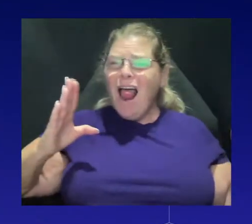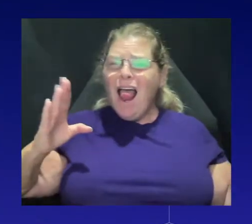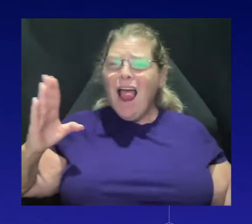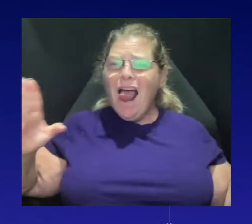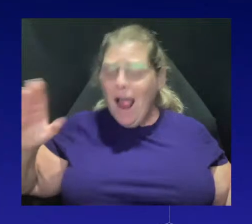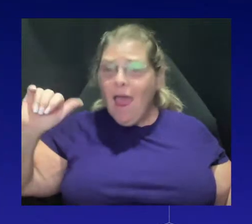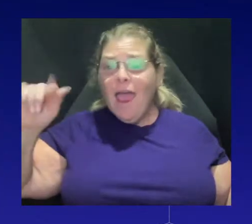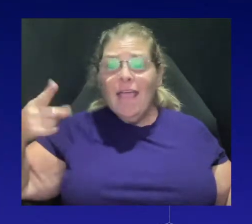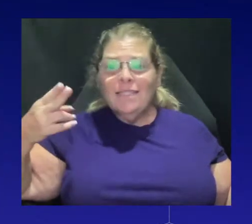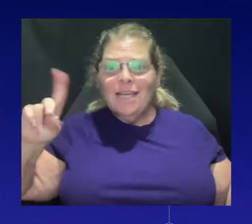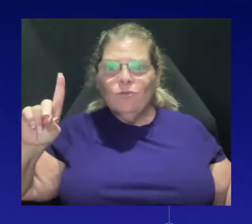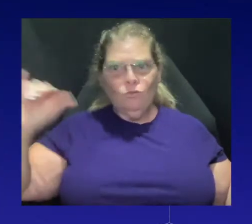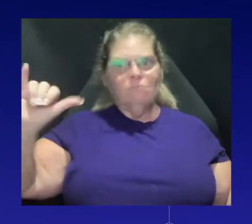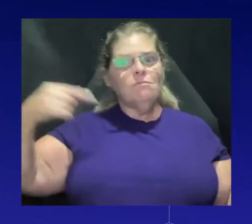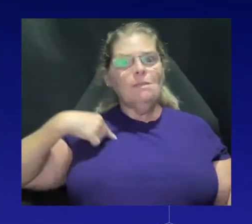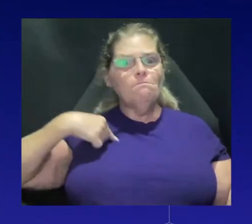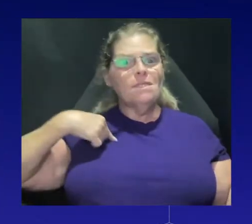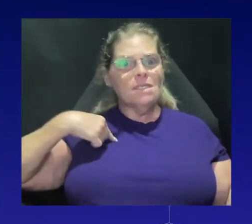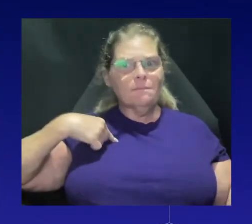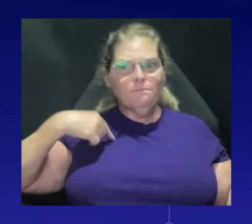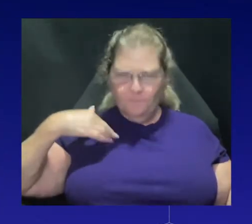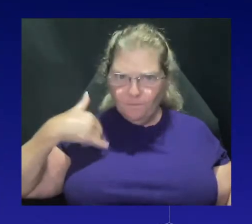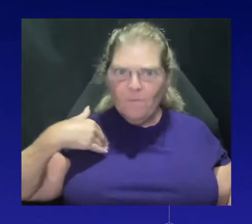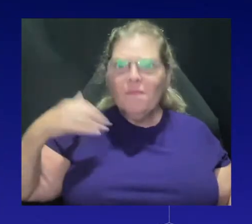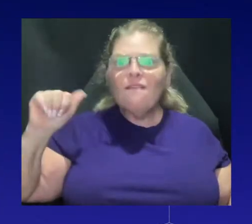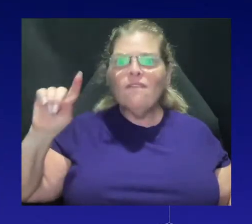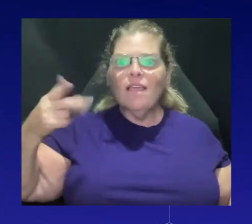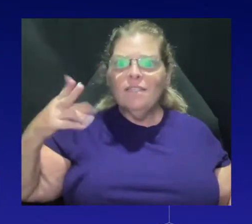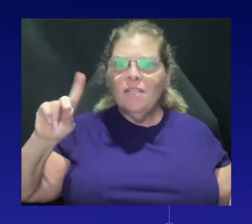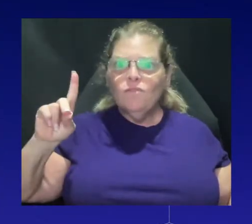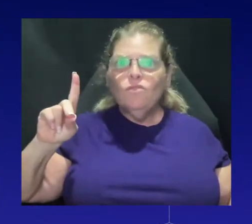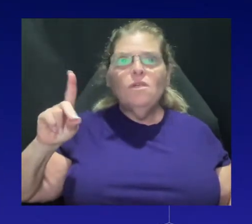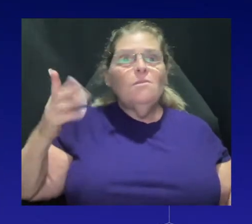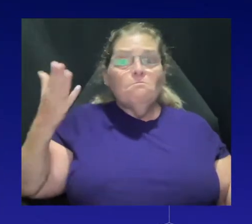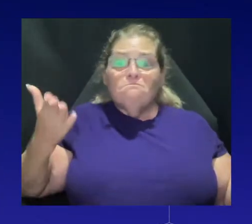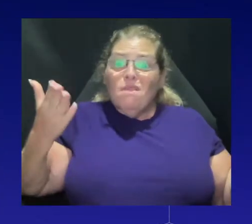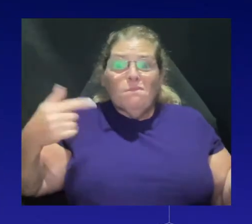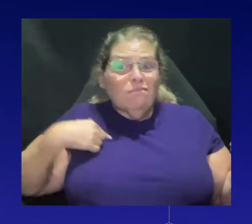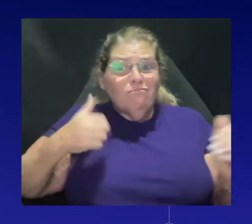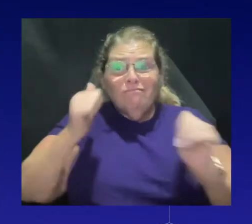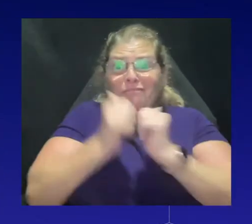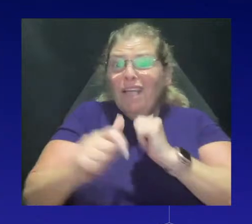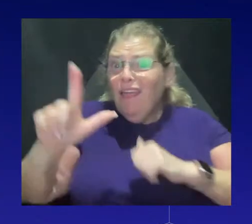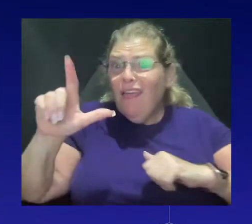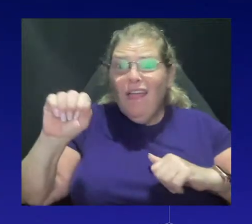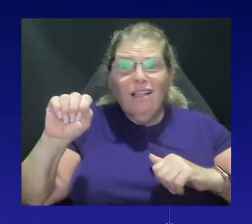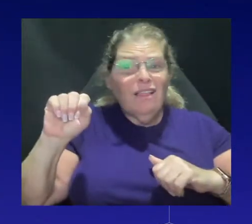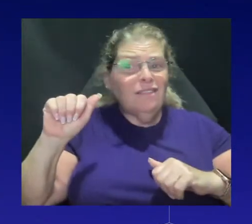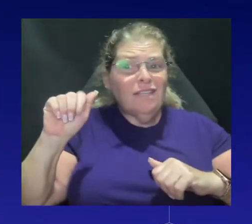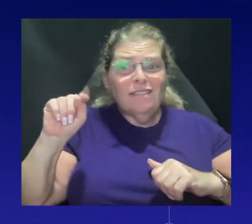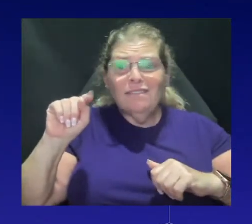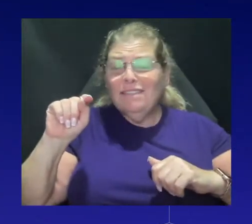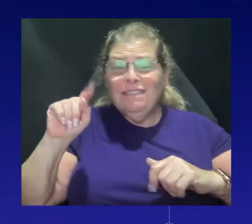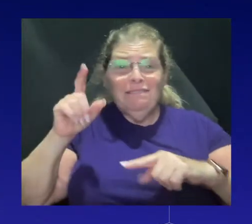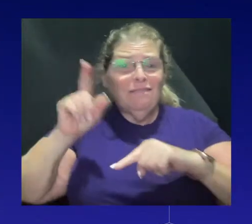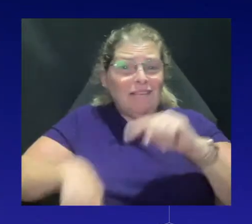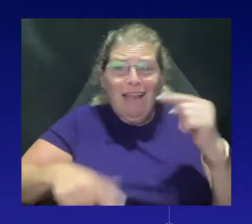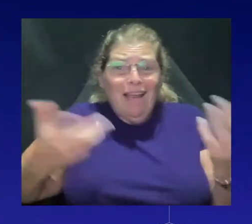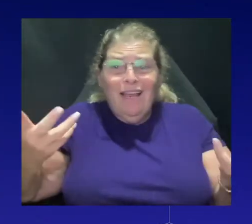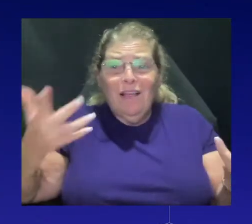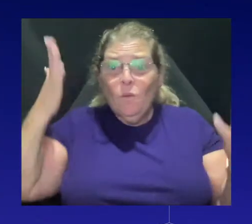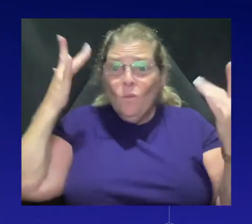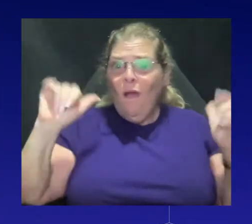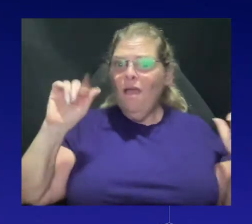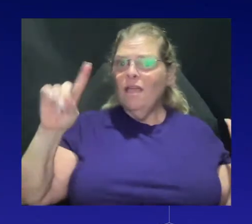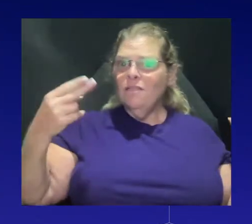like me, who possibly couldn't even pass a LSAT score if I wanted